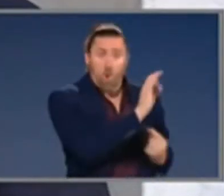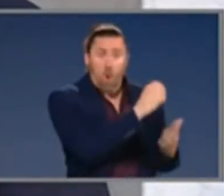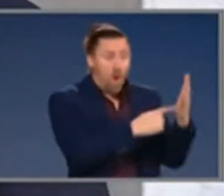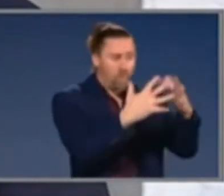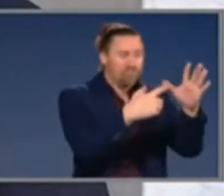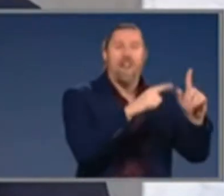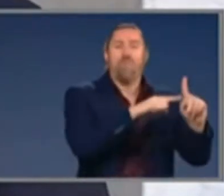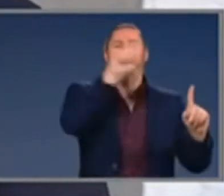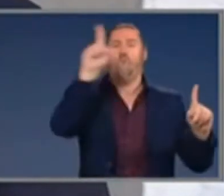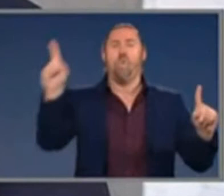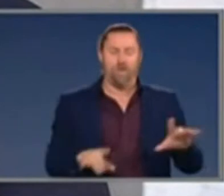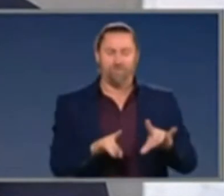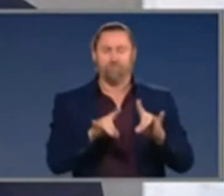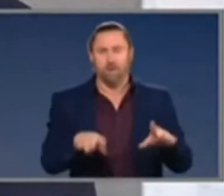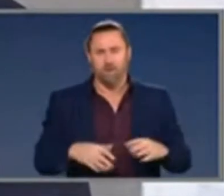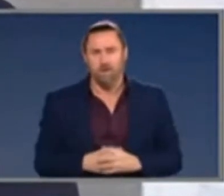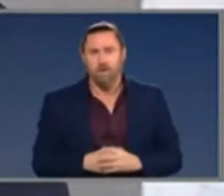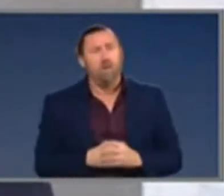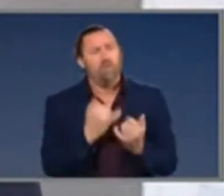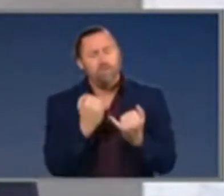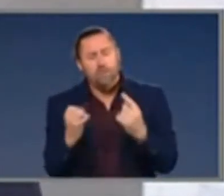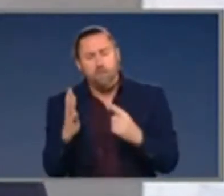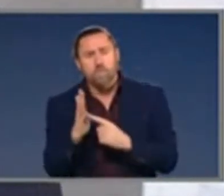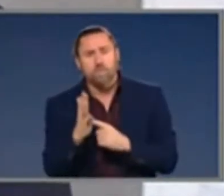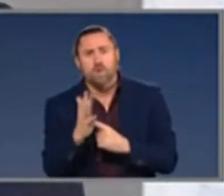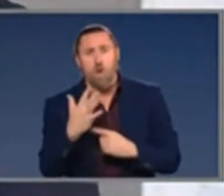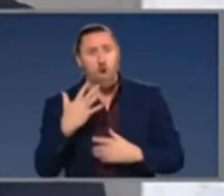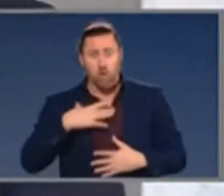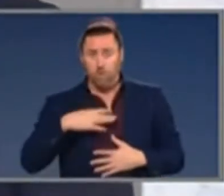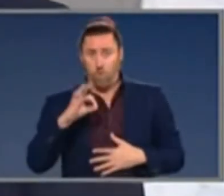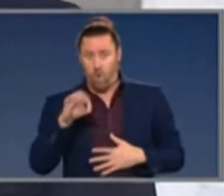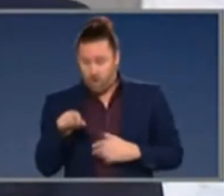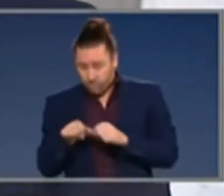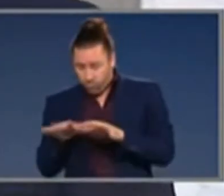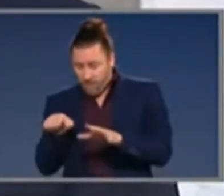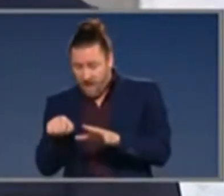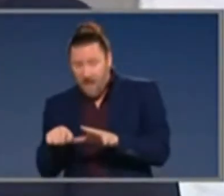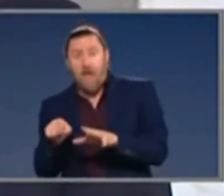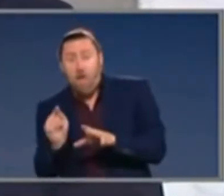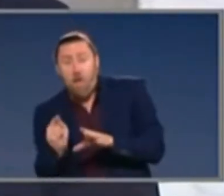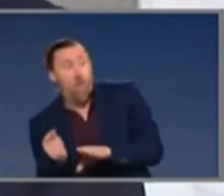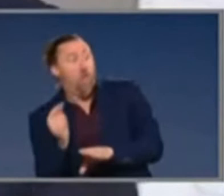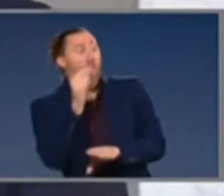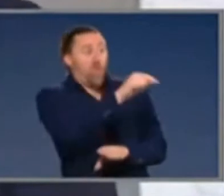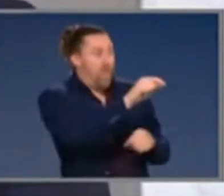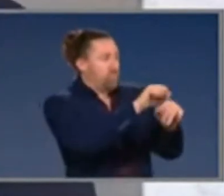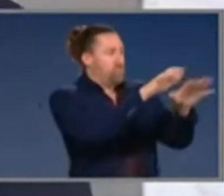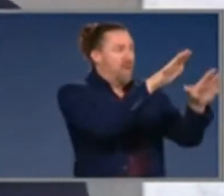premiers. It is absolutely critical that we do not get transference out of outbreak areas. That is our government's